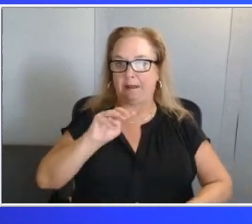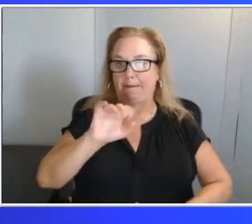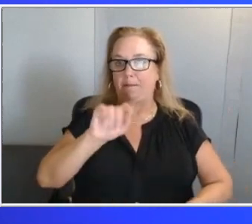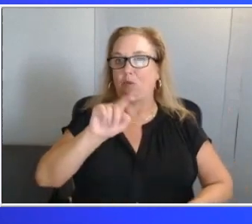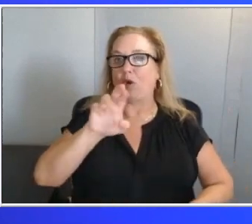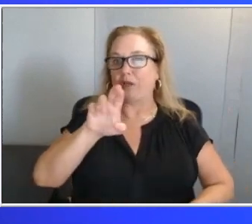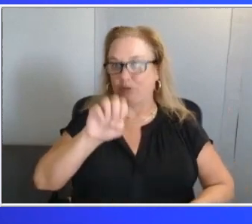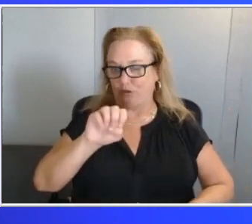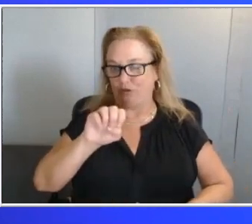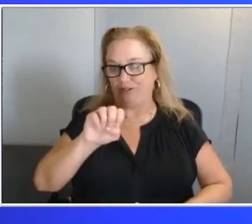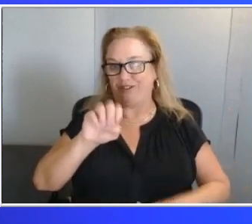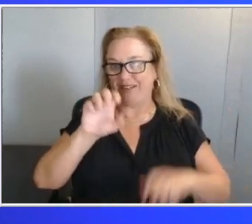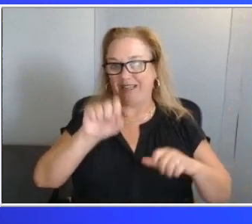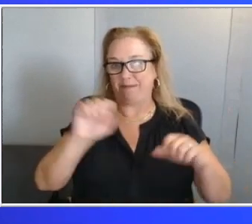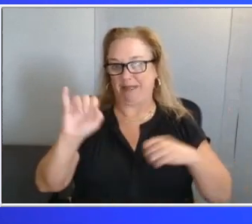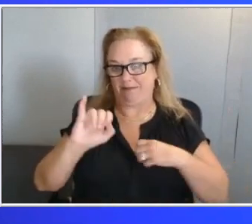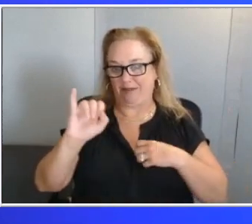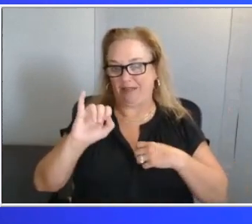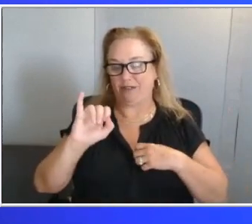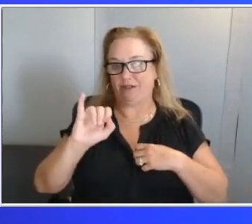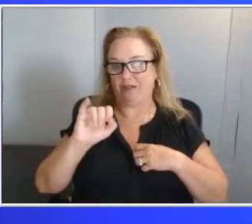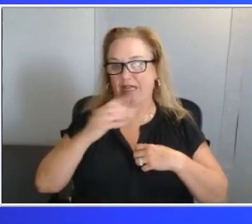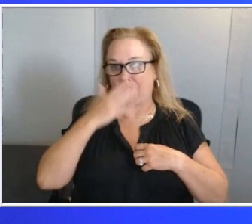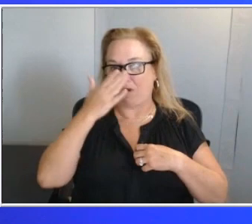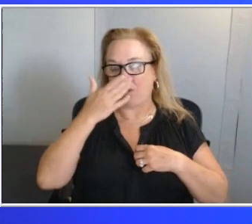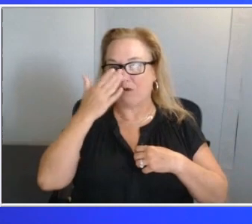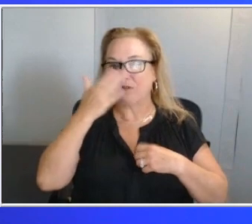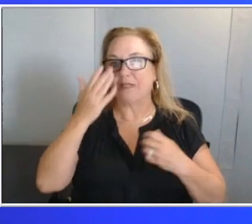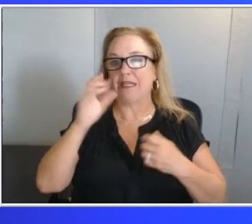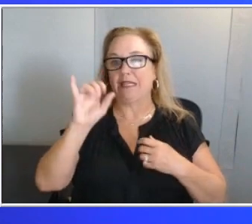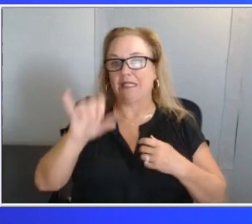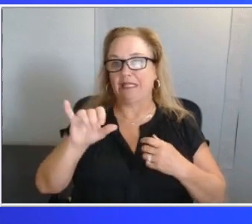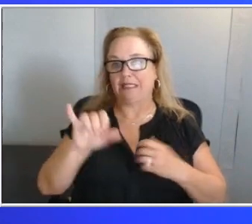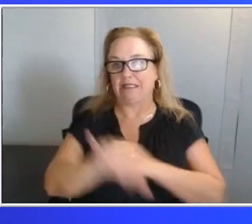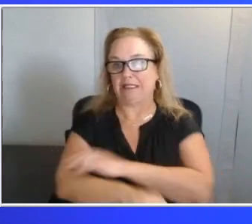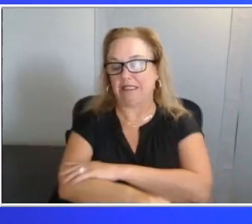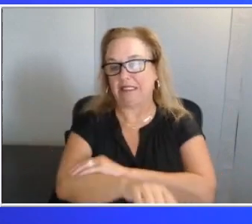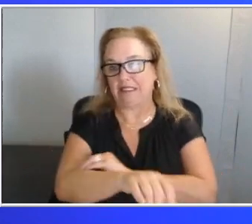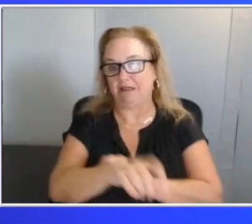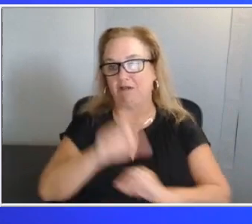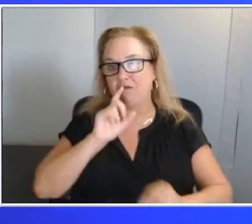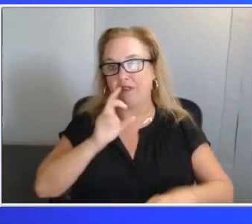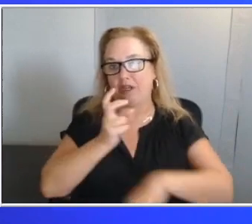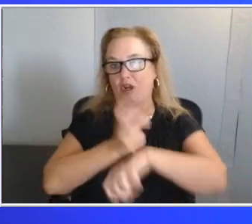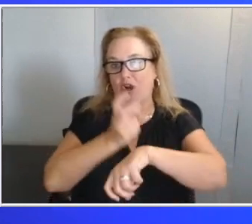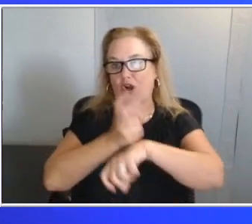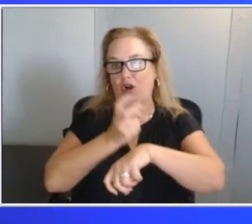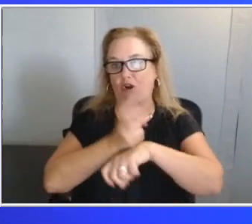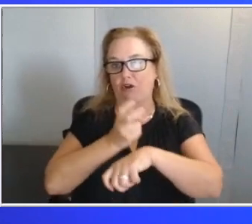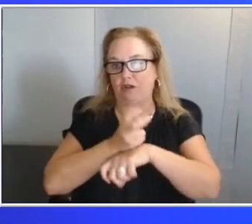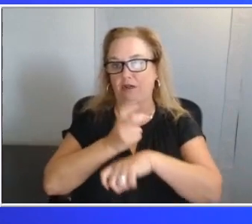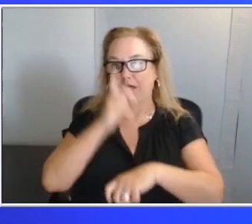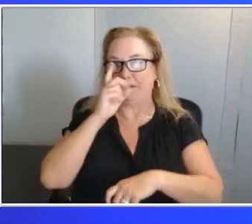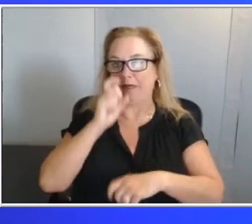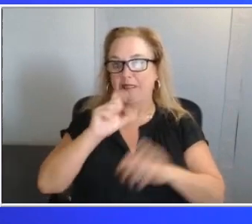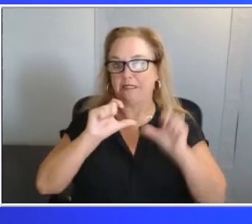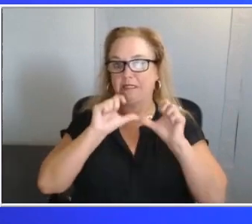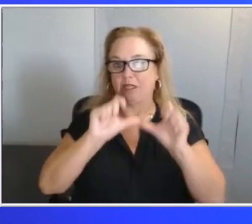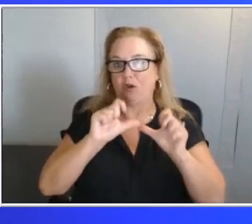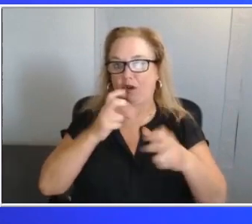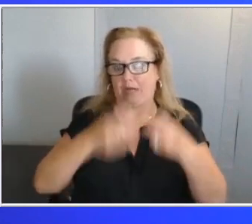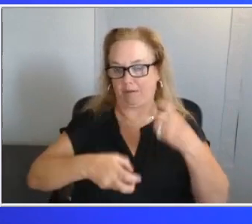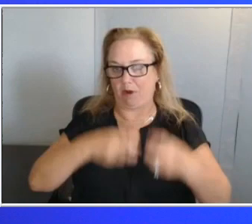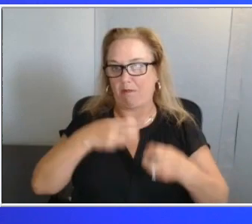can lead to infections and odors and things that are extremely difficult to treat because it's a chronic problem.